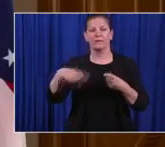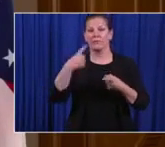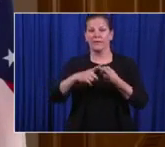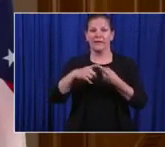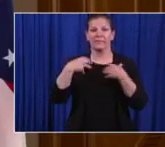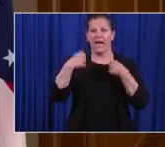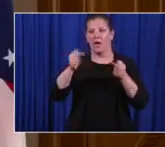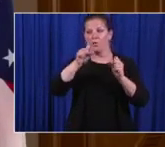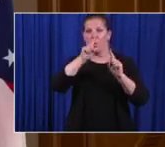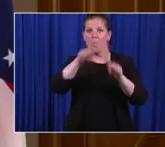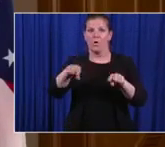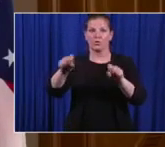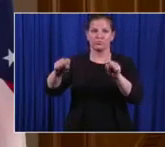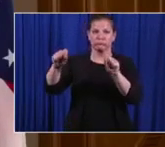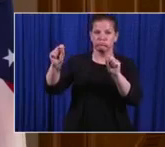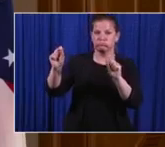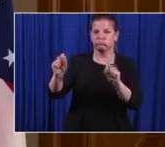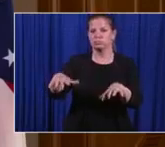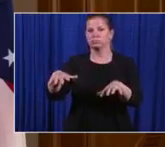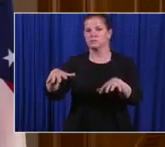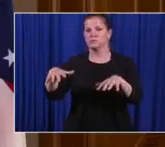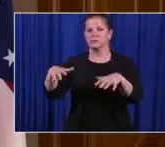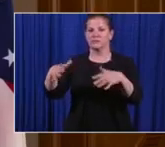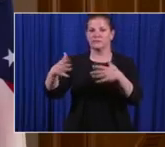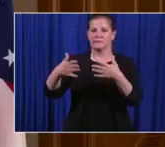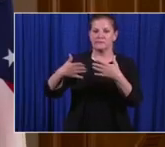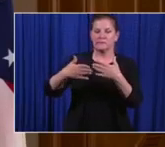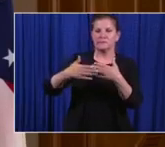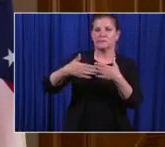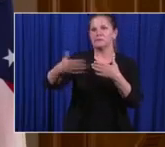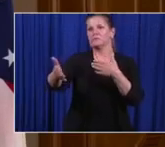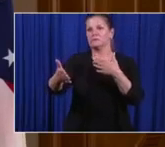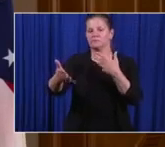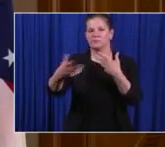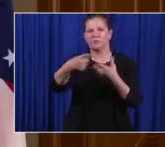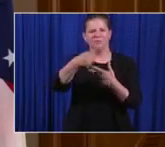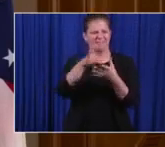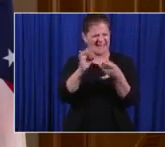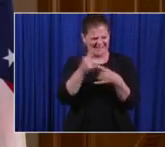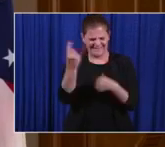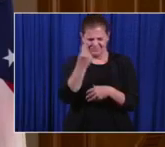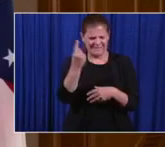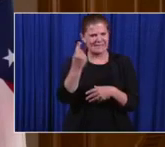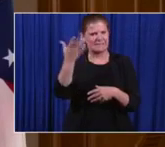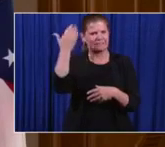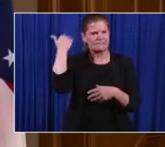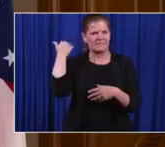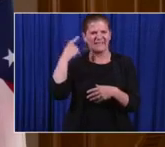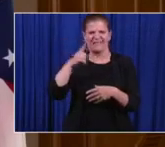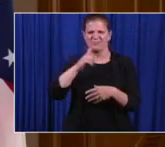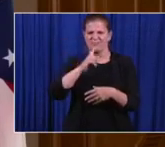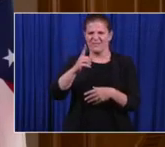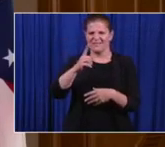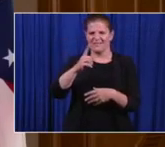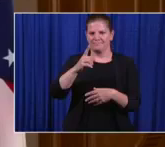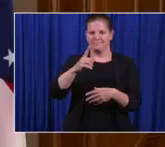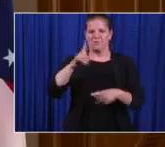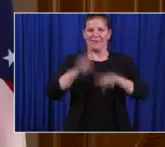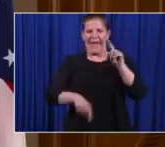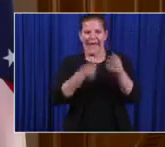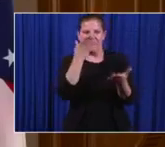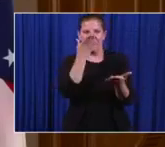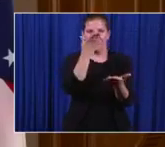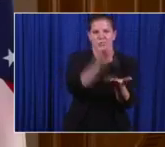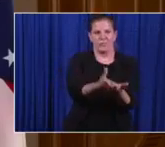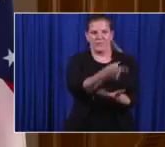difficult to really prove who is vaccinated and who's not. I think you talked about this earlier. We are truly on the honor system here. Does that give you